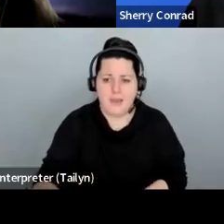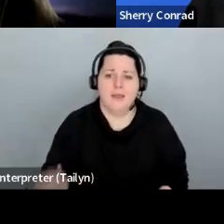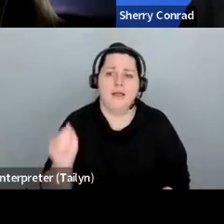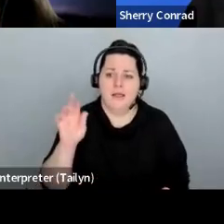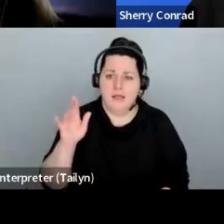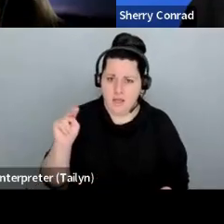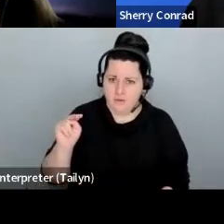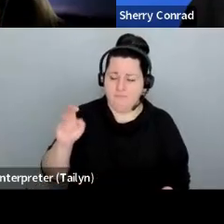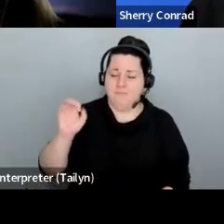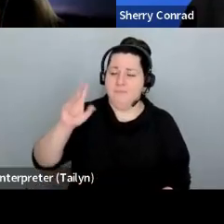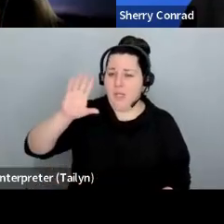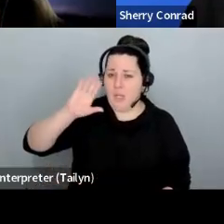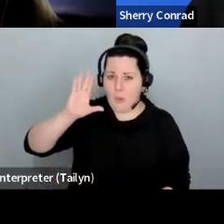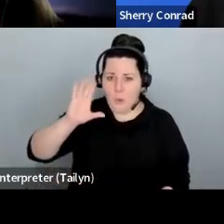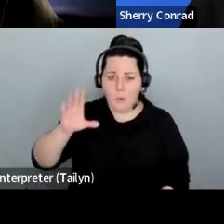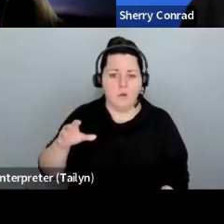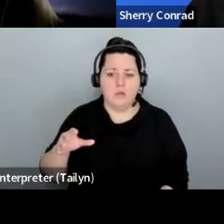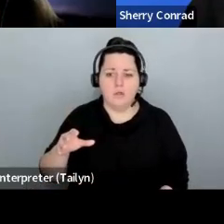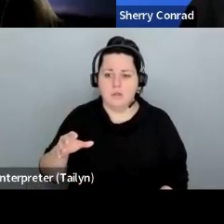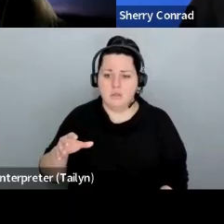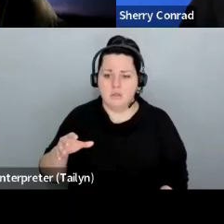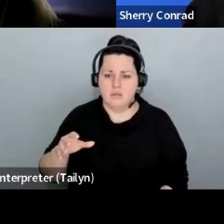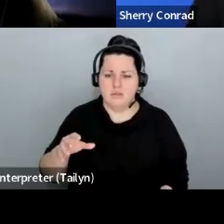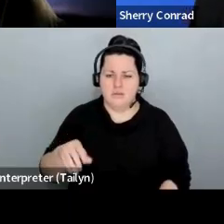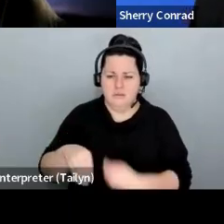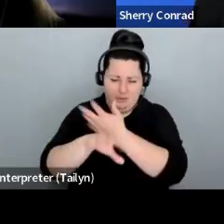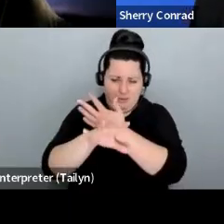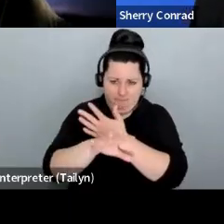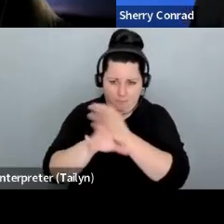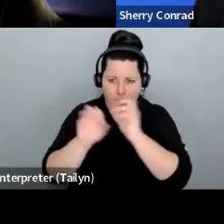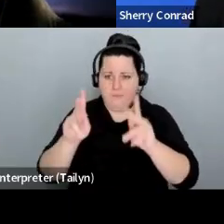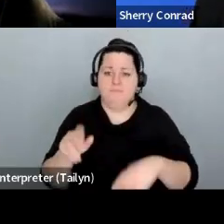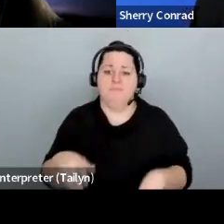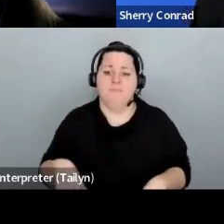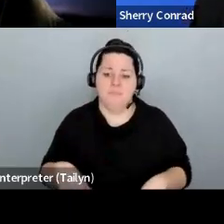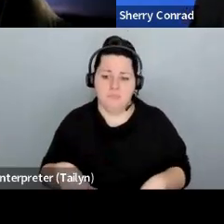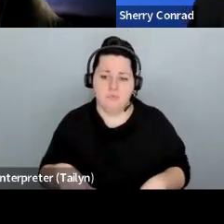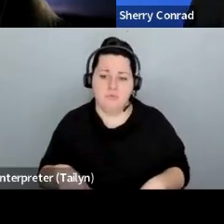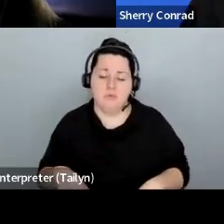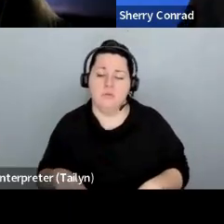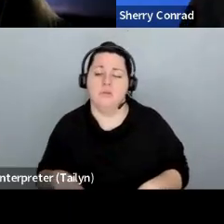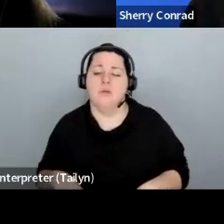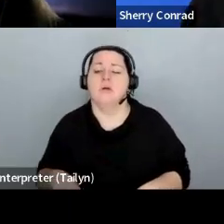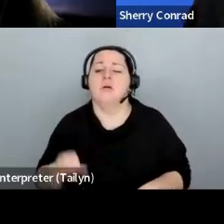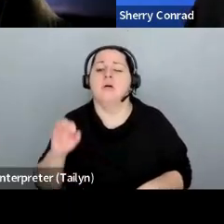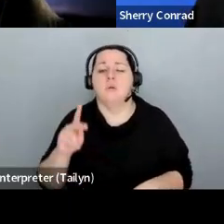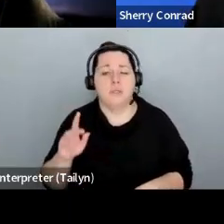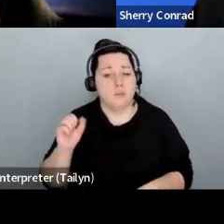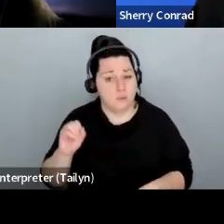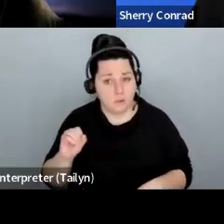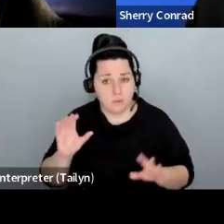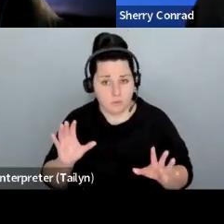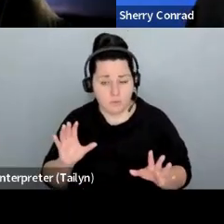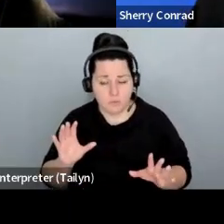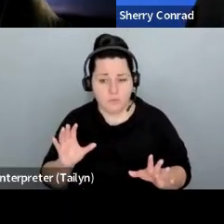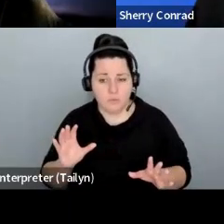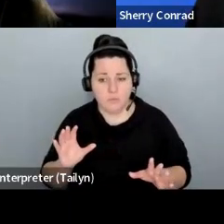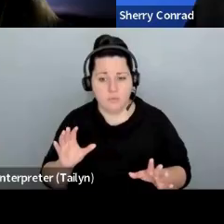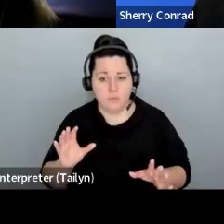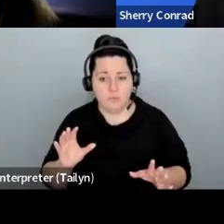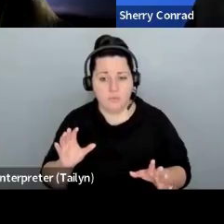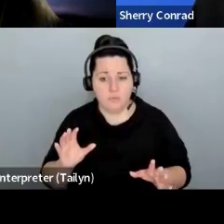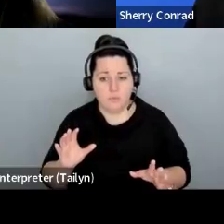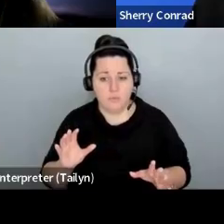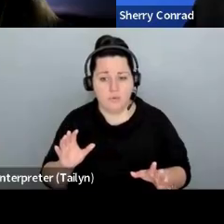Hello. Hello. I don't know what's happening with my camera. Hang on. I found it. Okay. Ooh. So when I